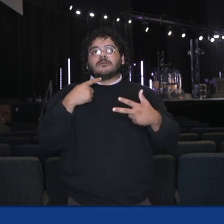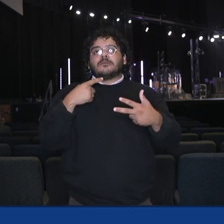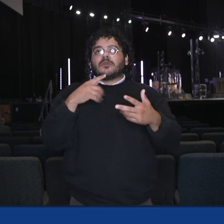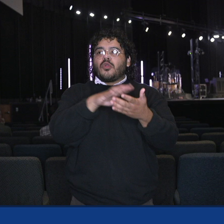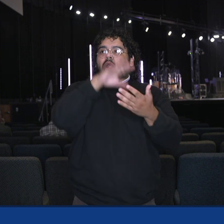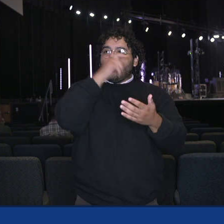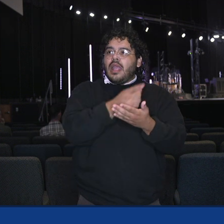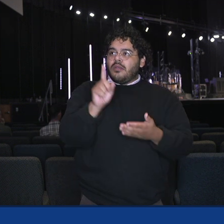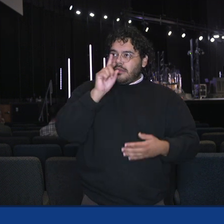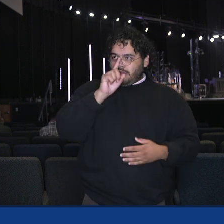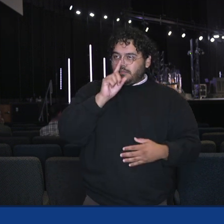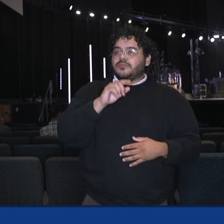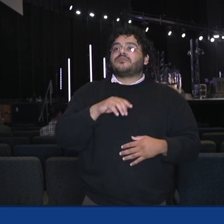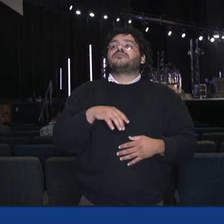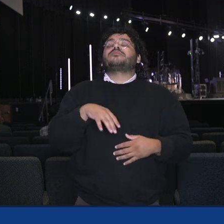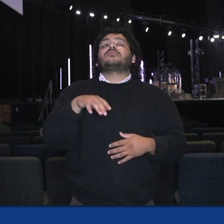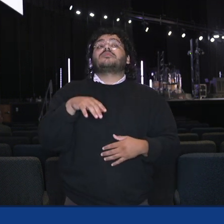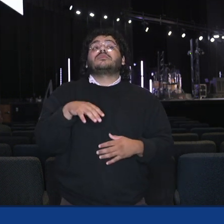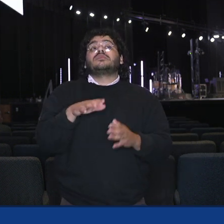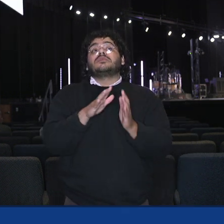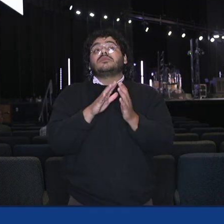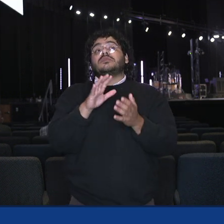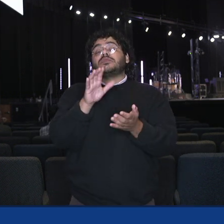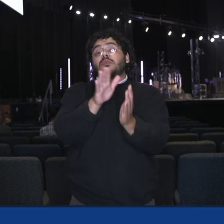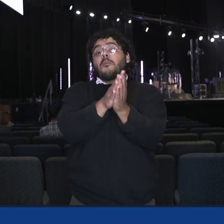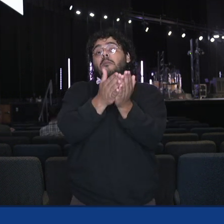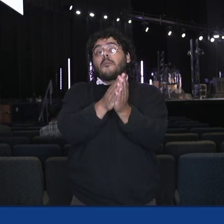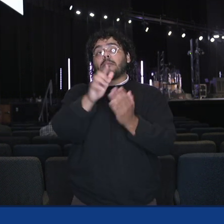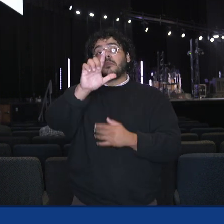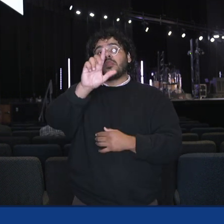In the book of Luke, we read that Jesus,